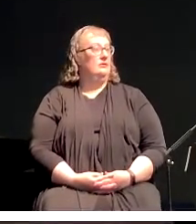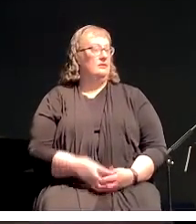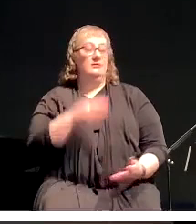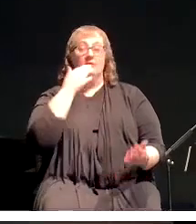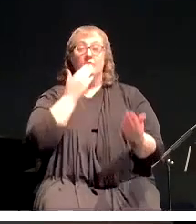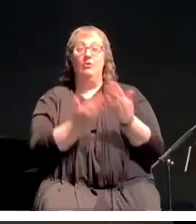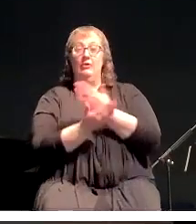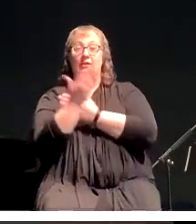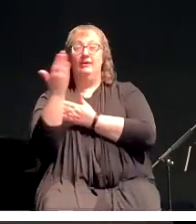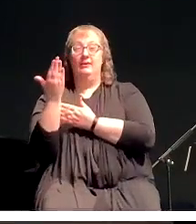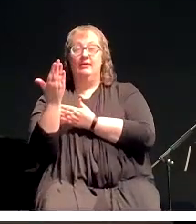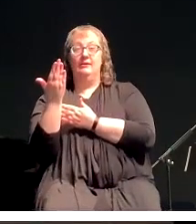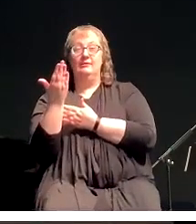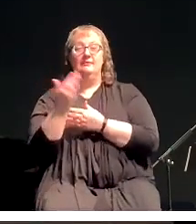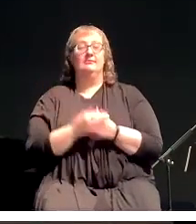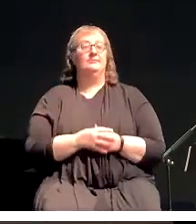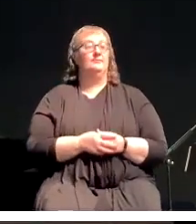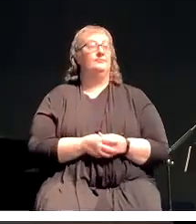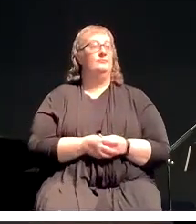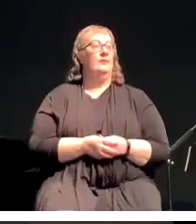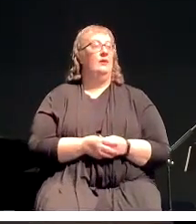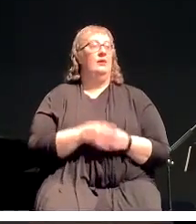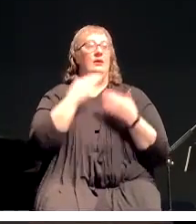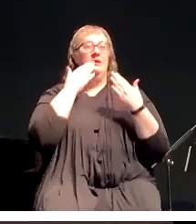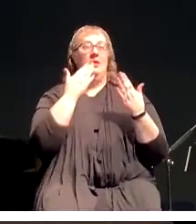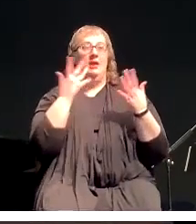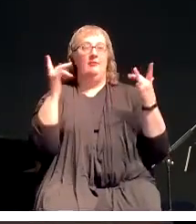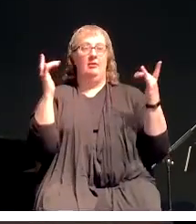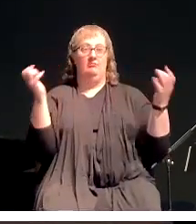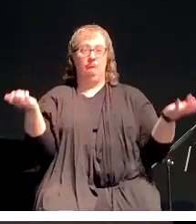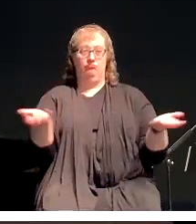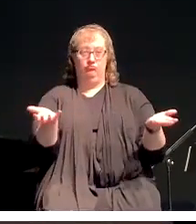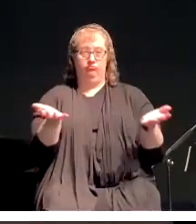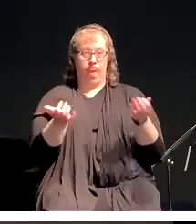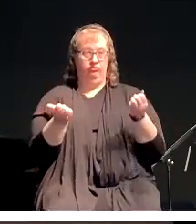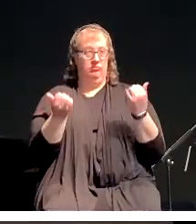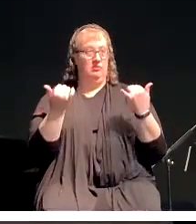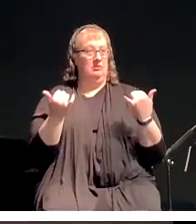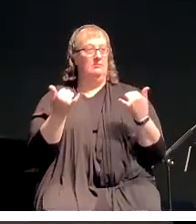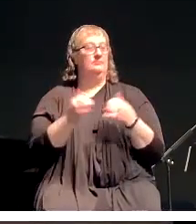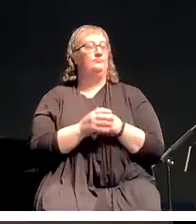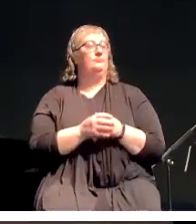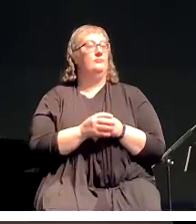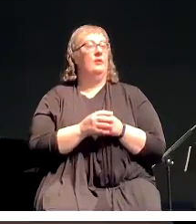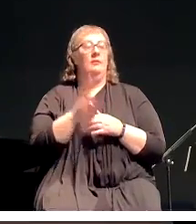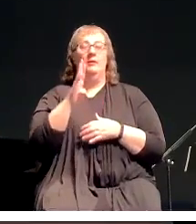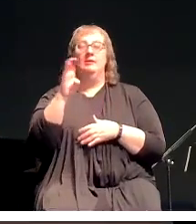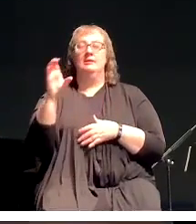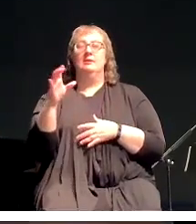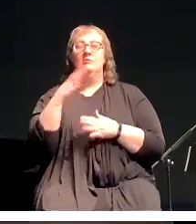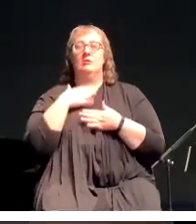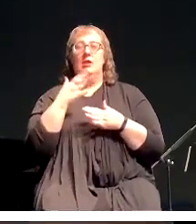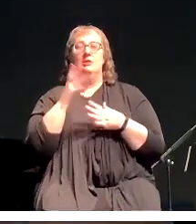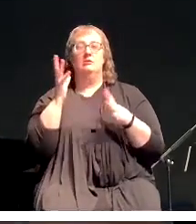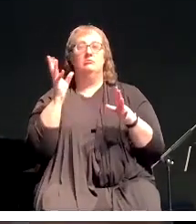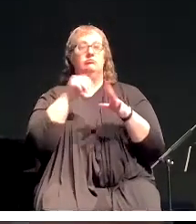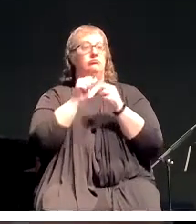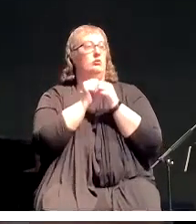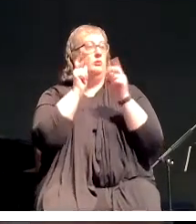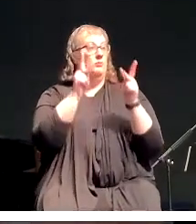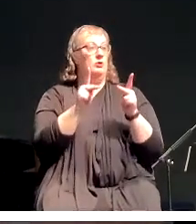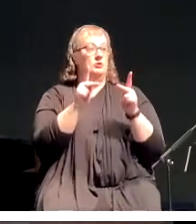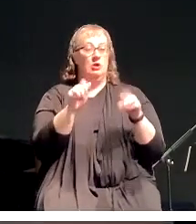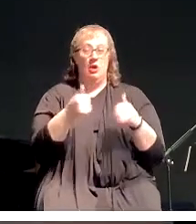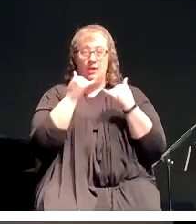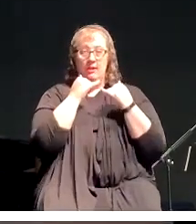Well, good morning, everyone. Thank you so much for joining us here at Buckeye Christian Church. We are so glad that you could join us in person and on the